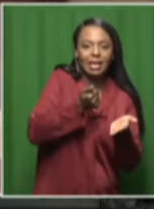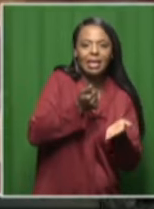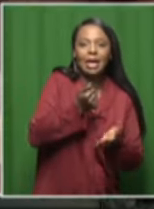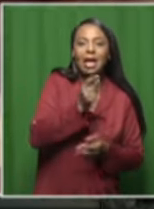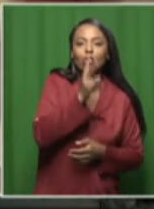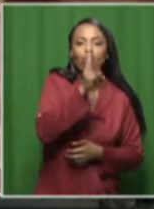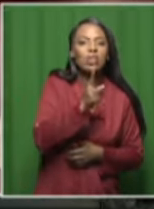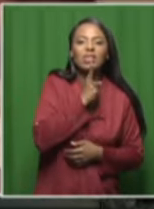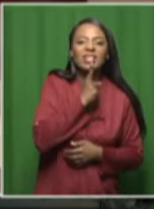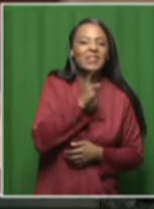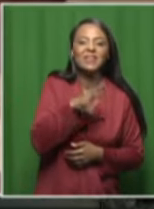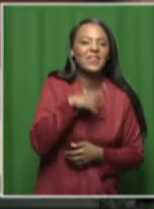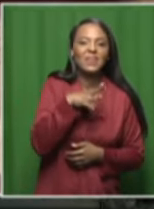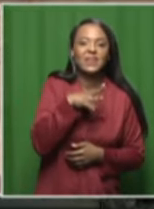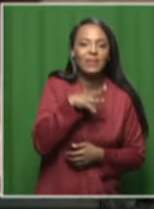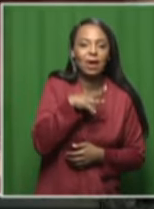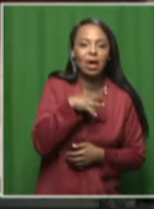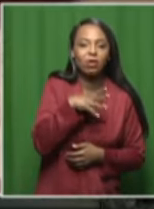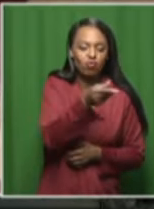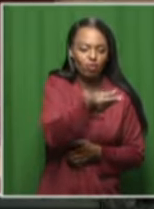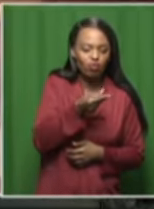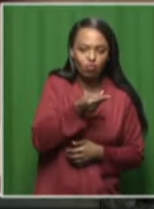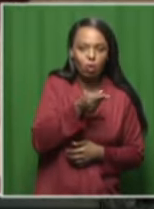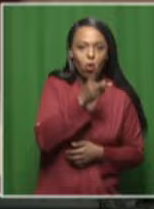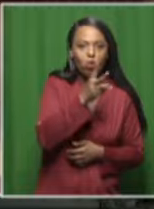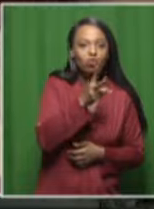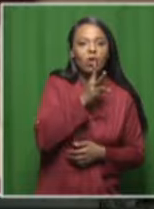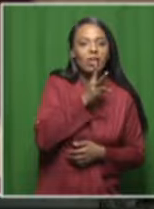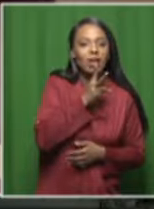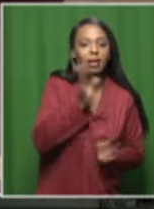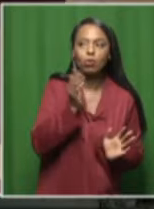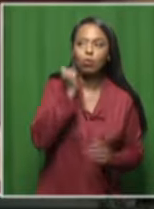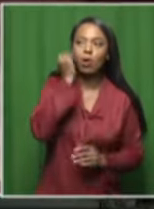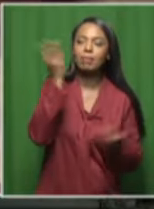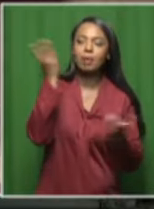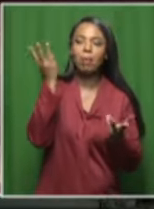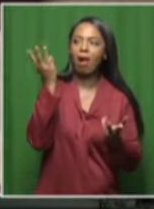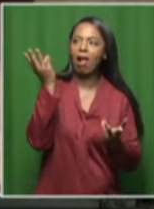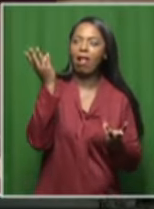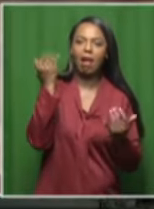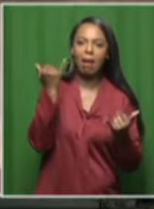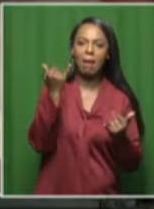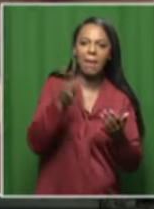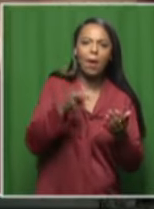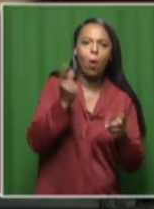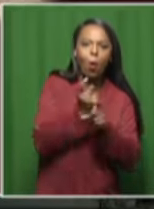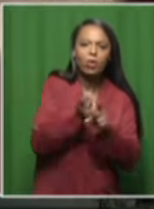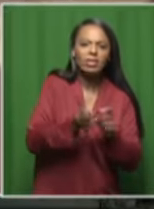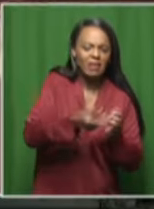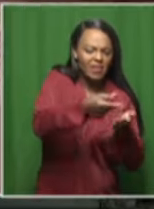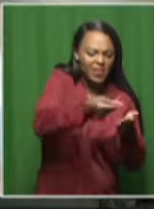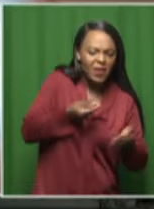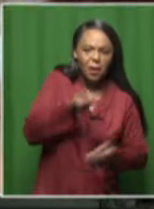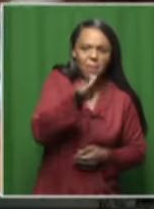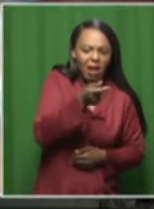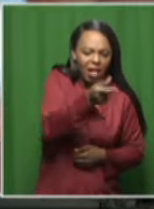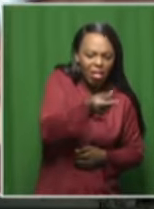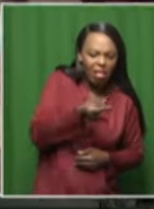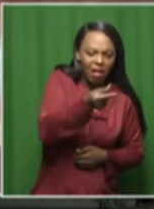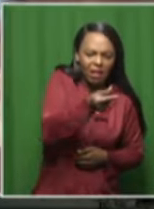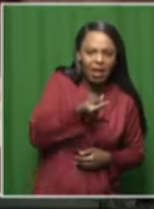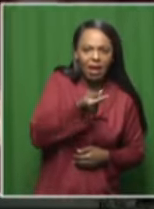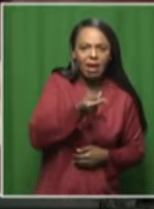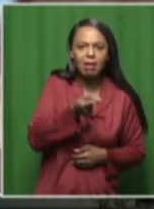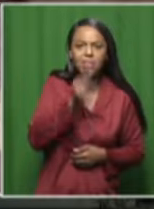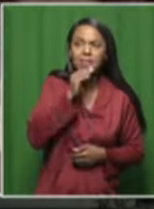make it administratively sensible, we don't want people, and again, the once a year, we don't want people treating this as a bank account. Yeah.